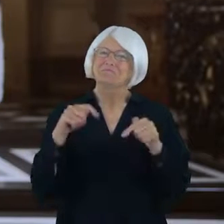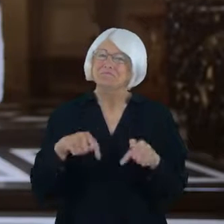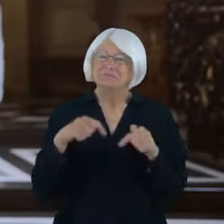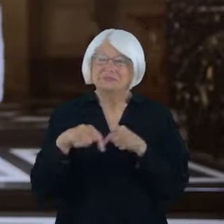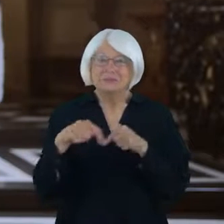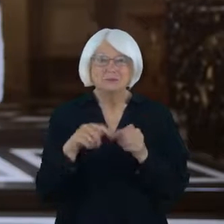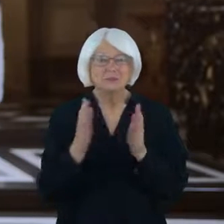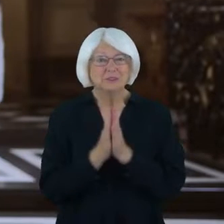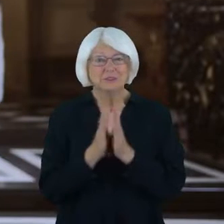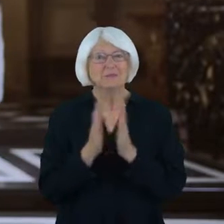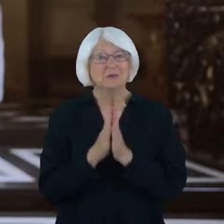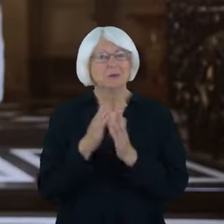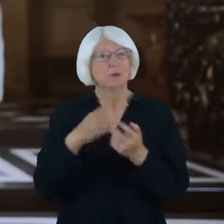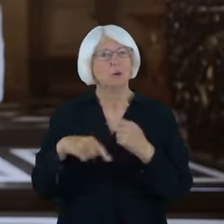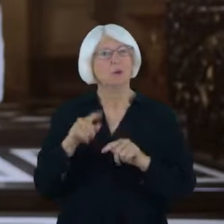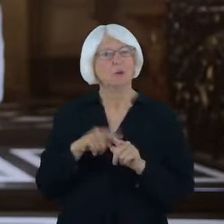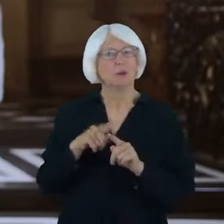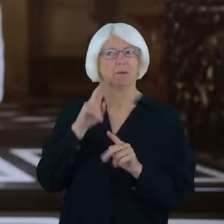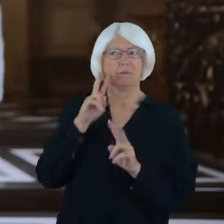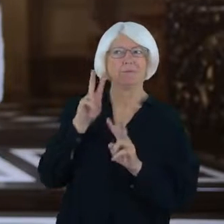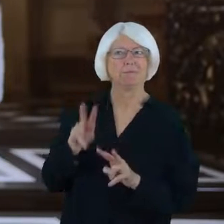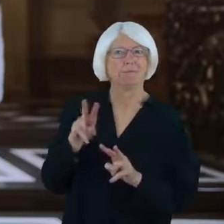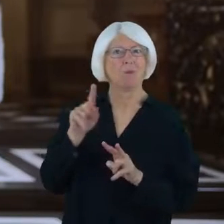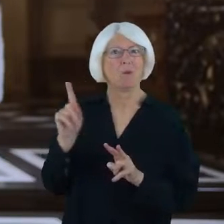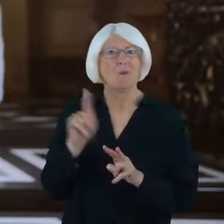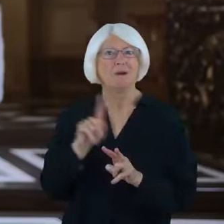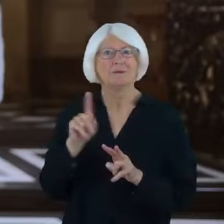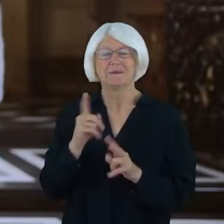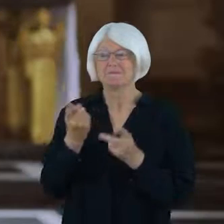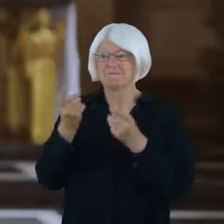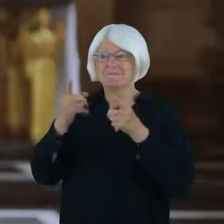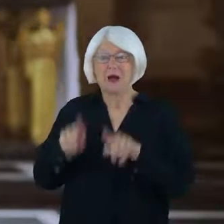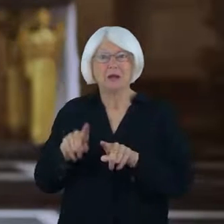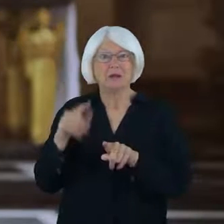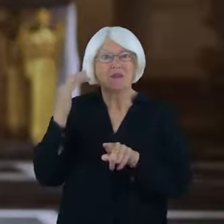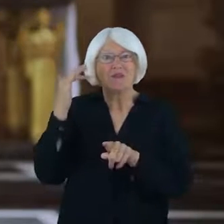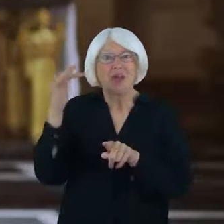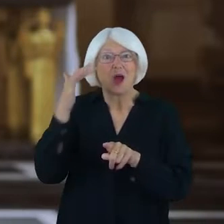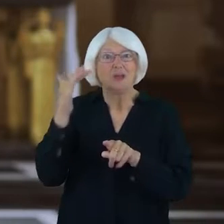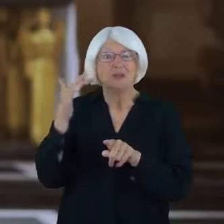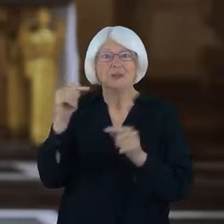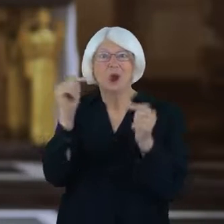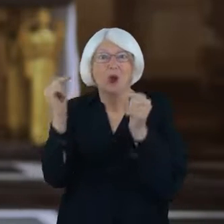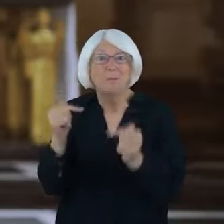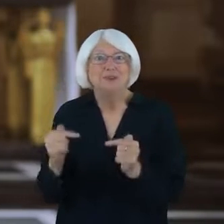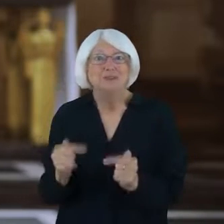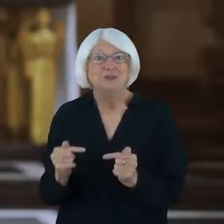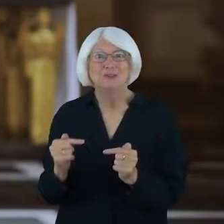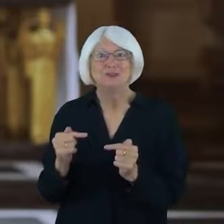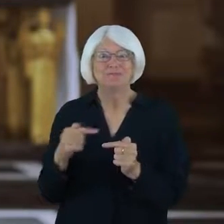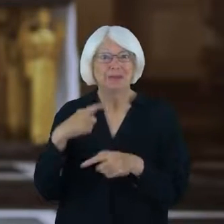this week's service, we pay a visit to the final of this year's Theology Slam. The Theology Slam is an annual